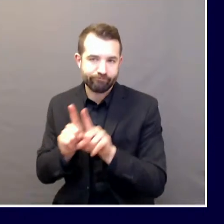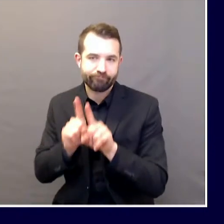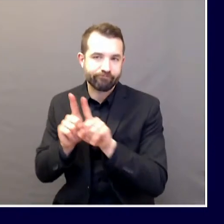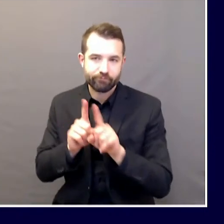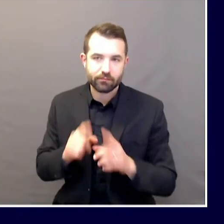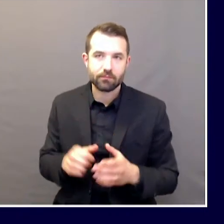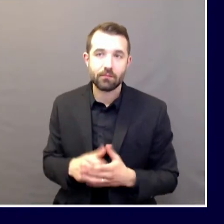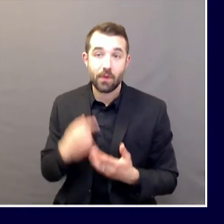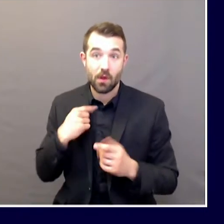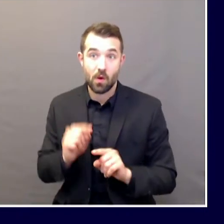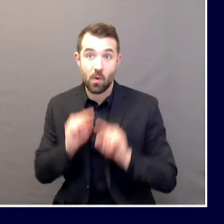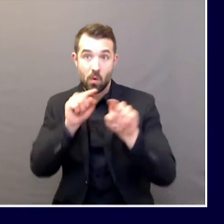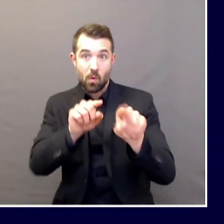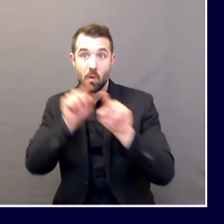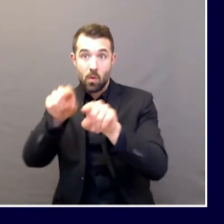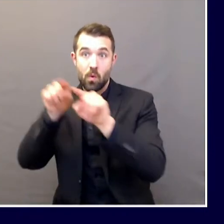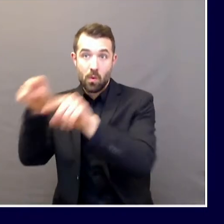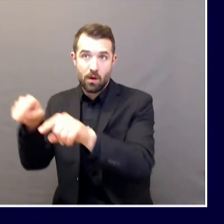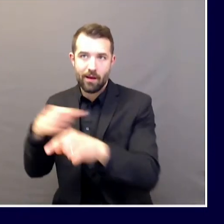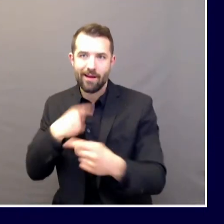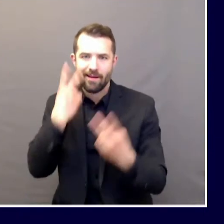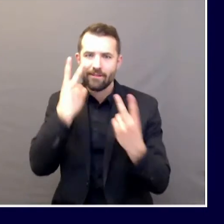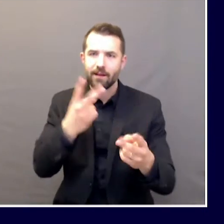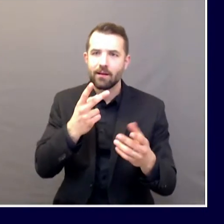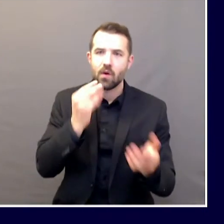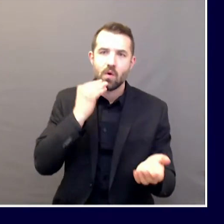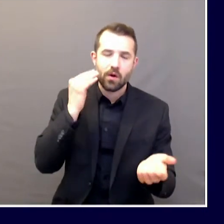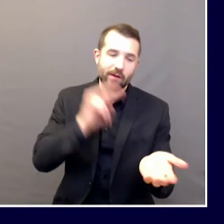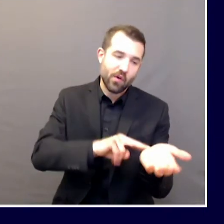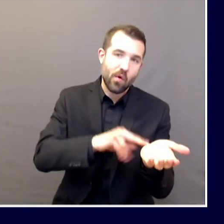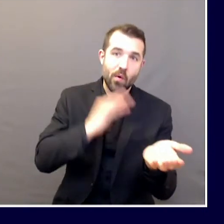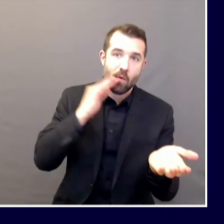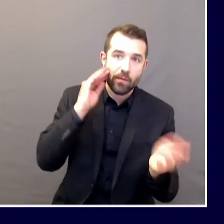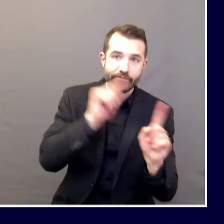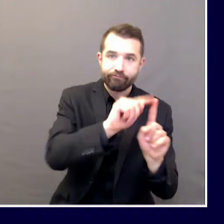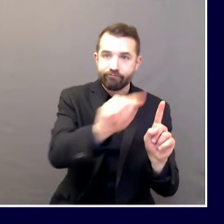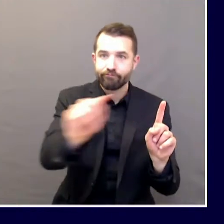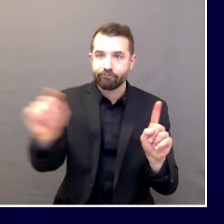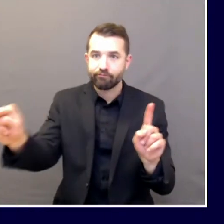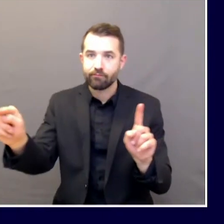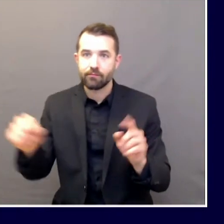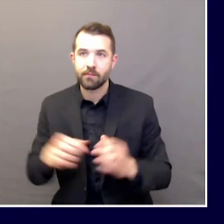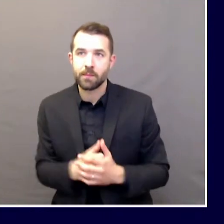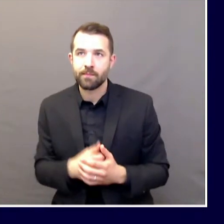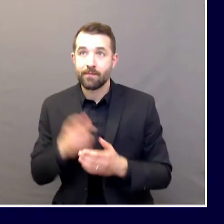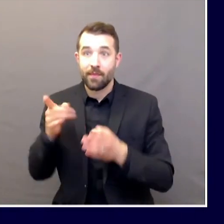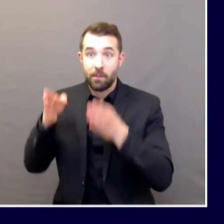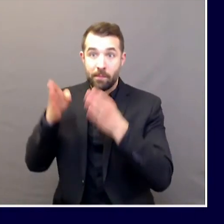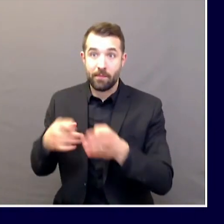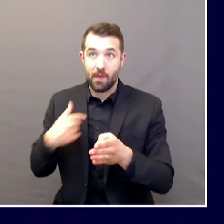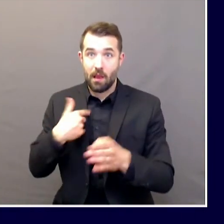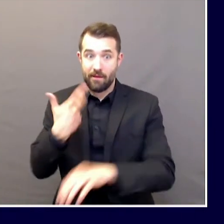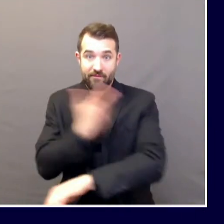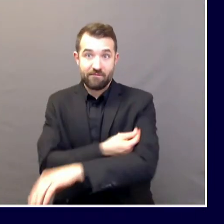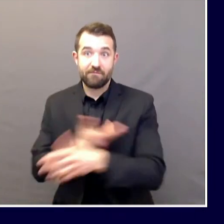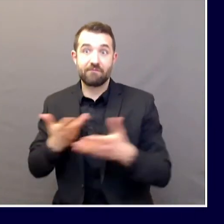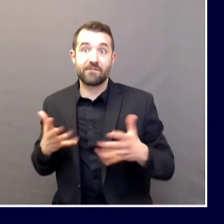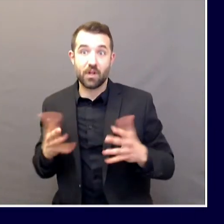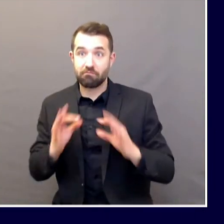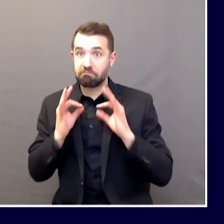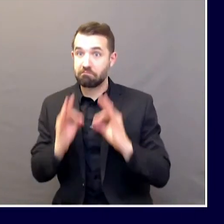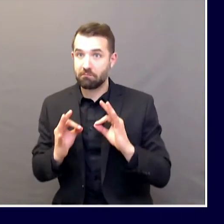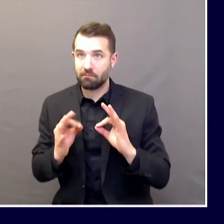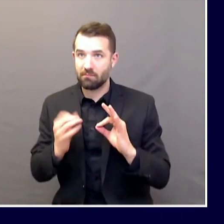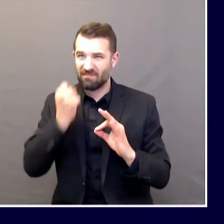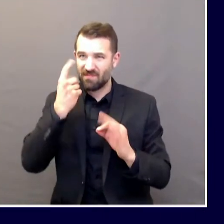sure that there's no way that the dog might spread the virus. Remember early on, there were some reports of some pets that had the virus. So he wondered